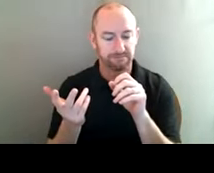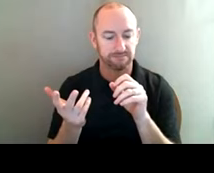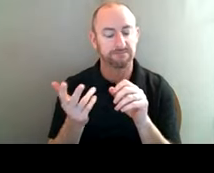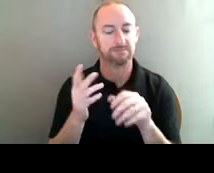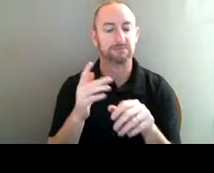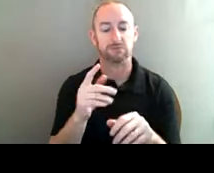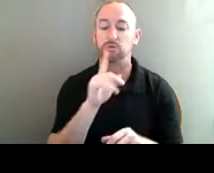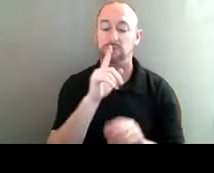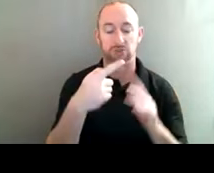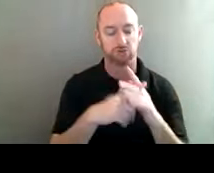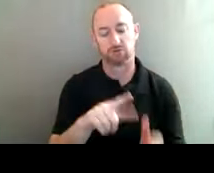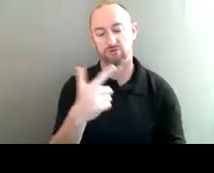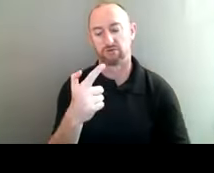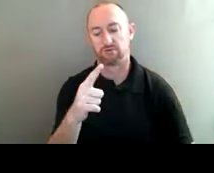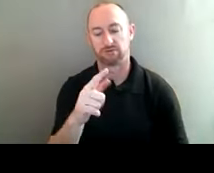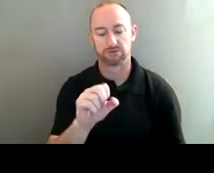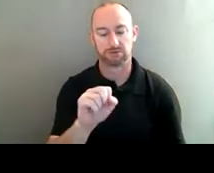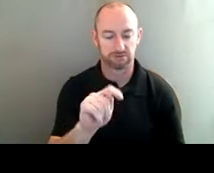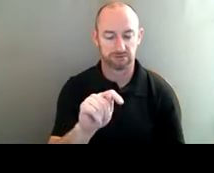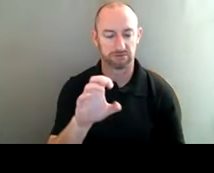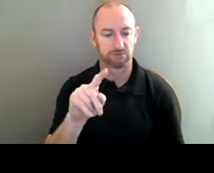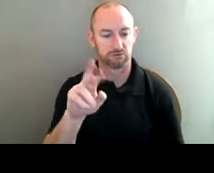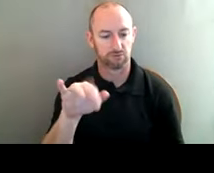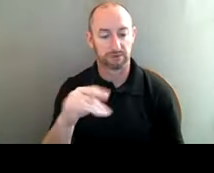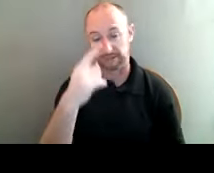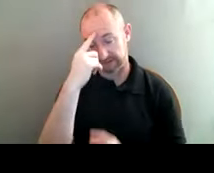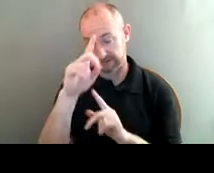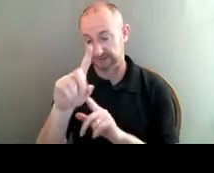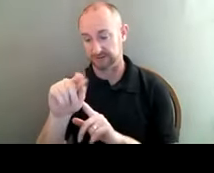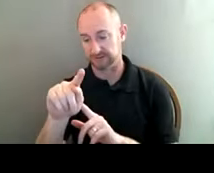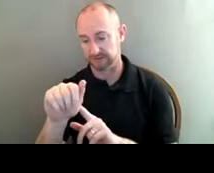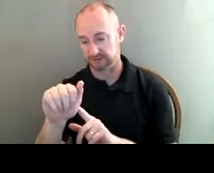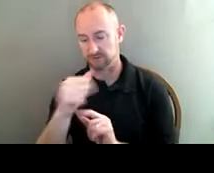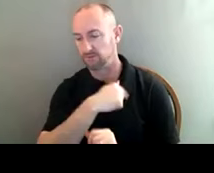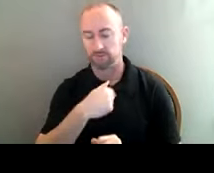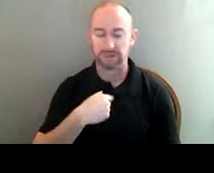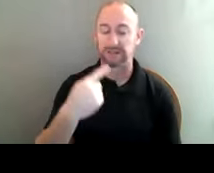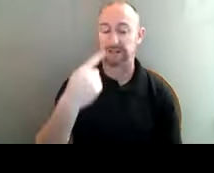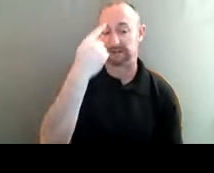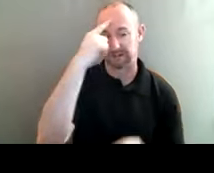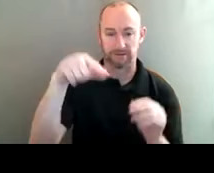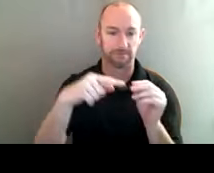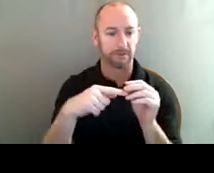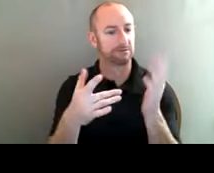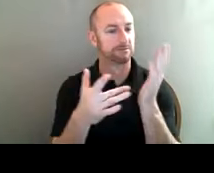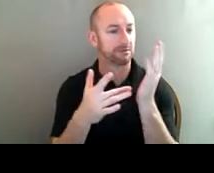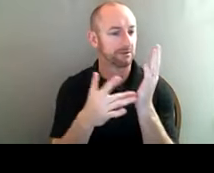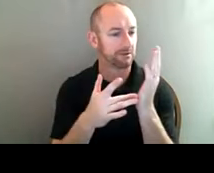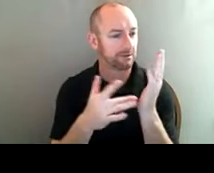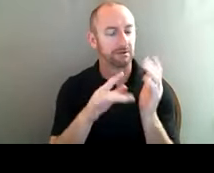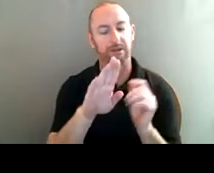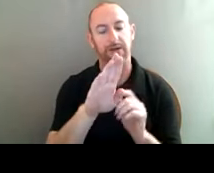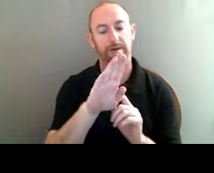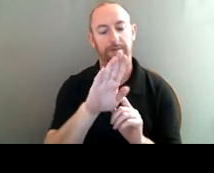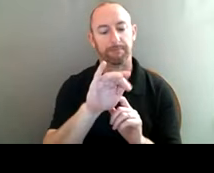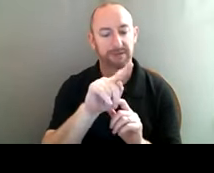part of the 21st century, that when we think about data, we almost instantaneously, you think about electronic stuff and bits and